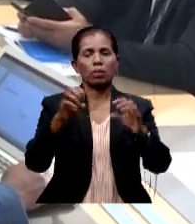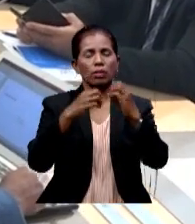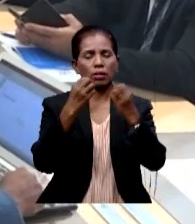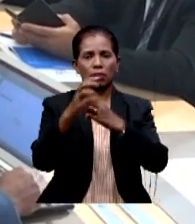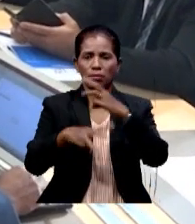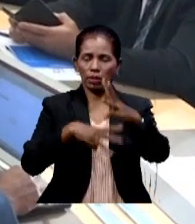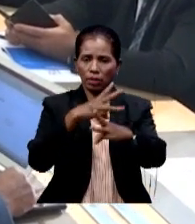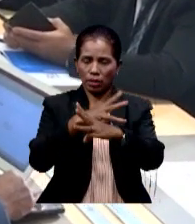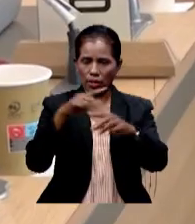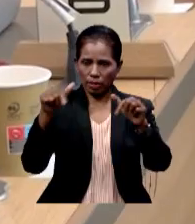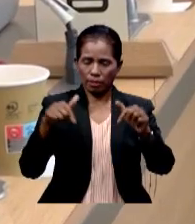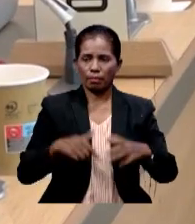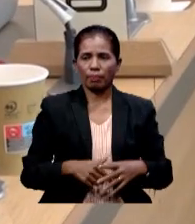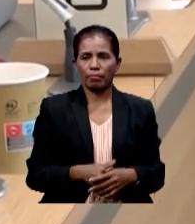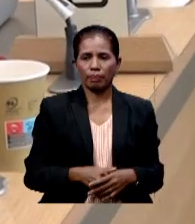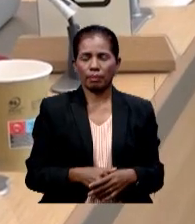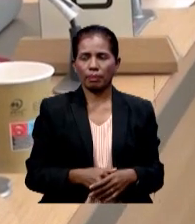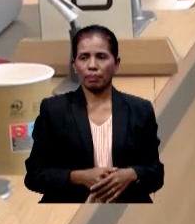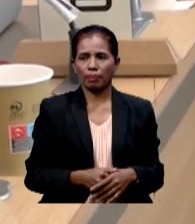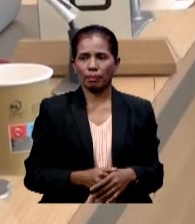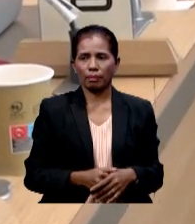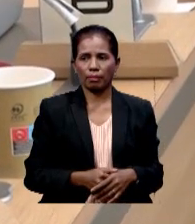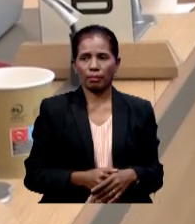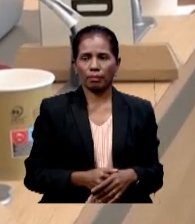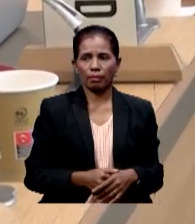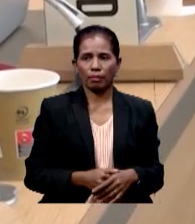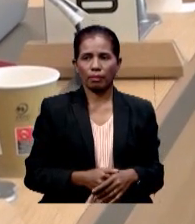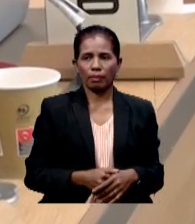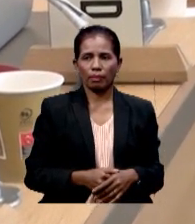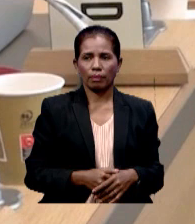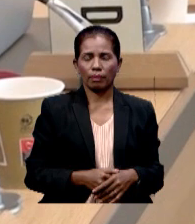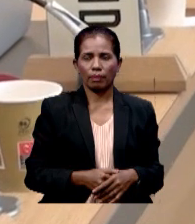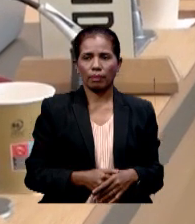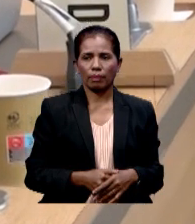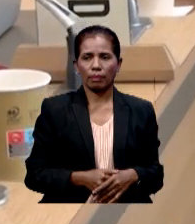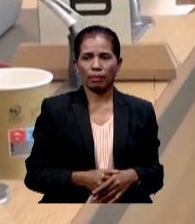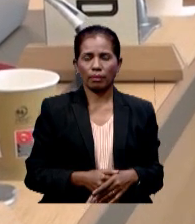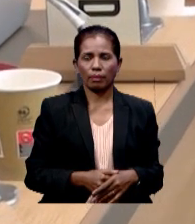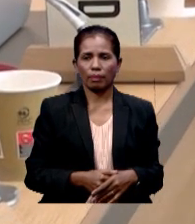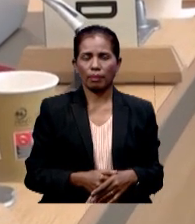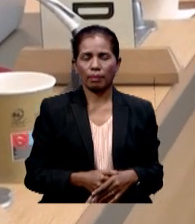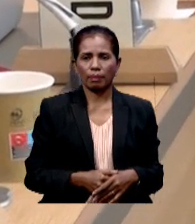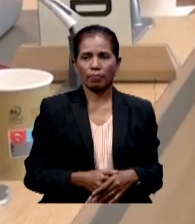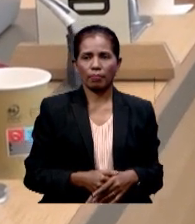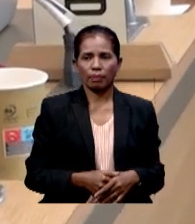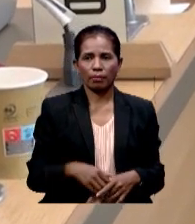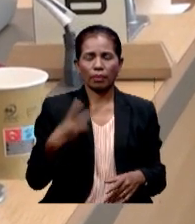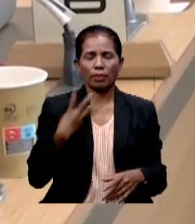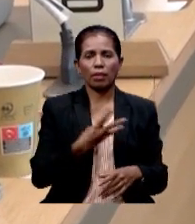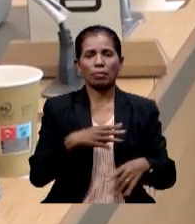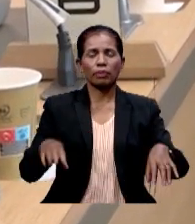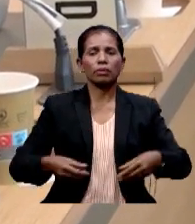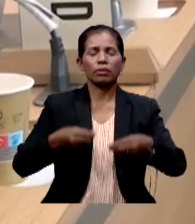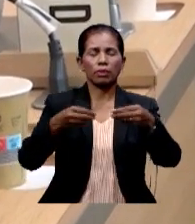ne. With Timor-Leste, currently we are navigating through our domestic procedures, which entail